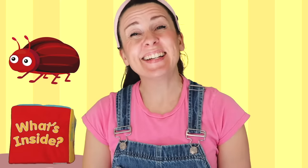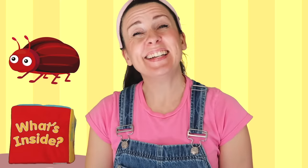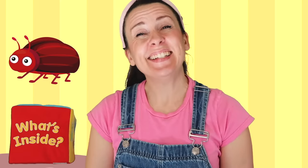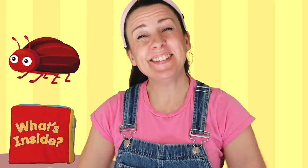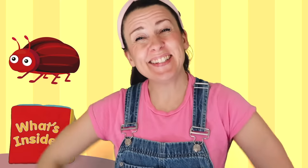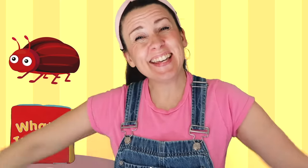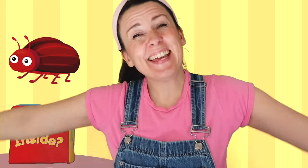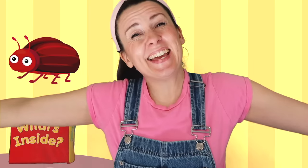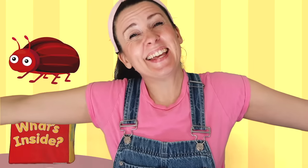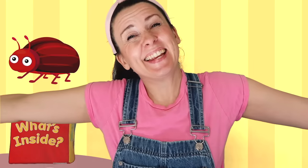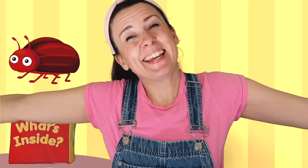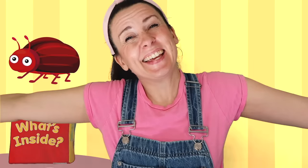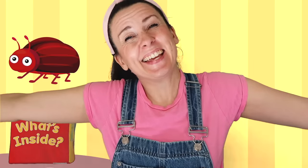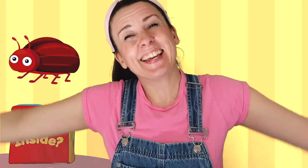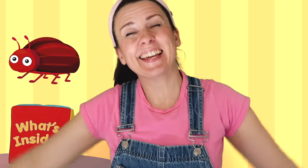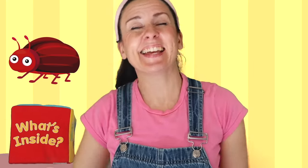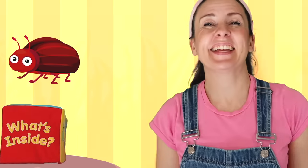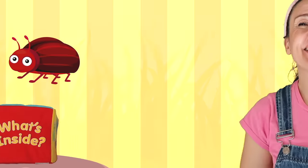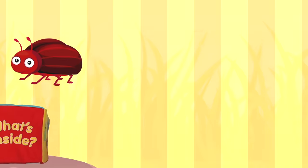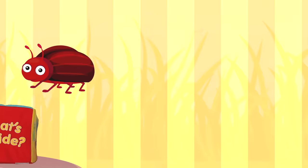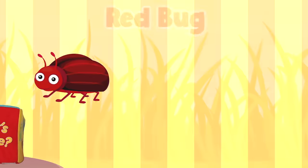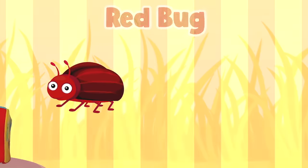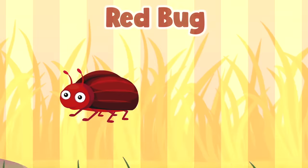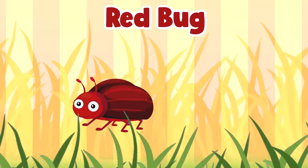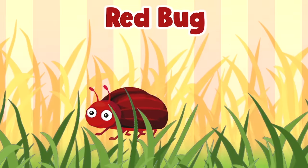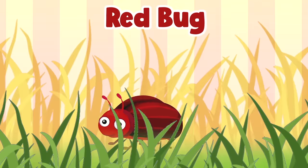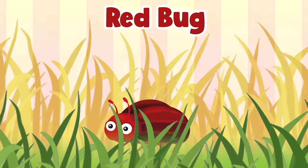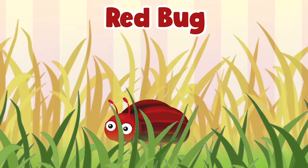bug! You did it!